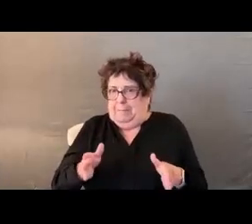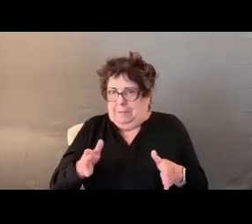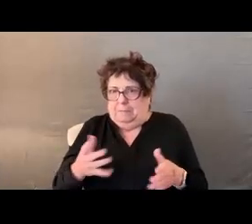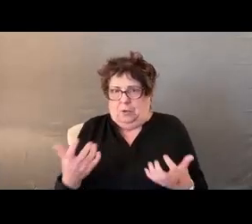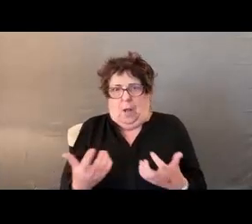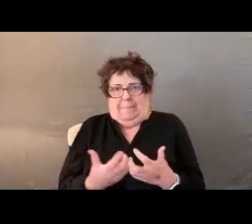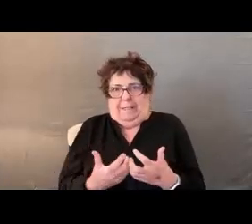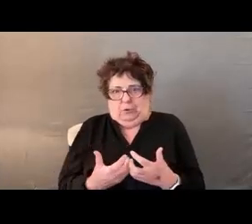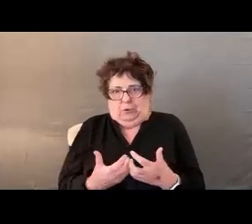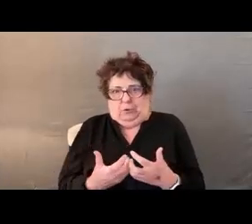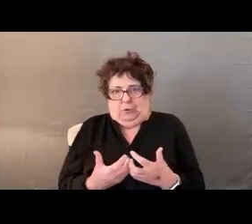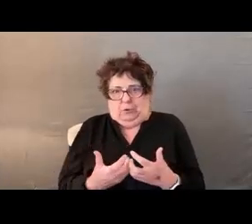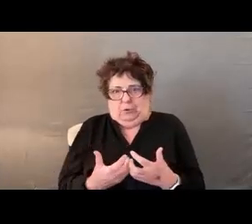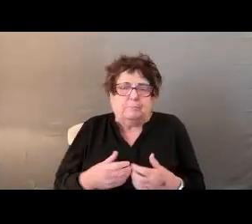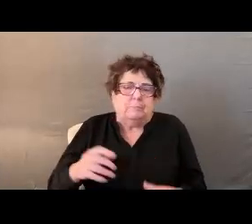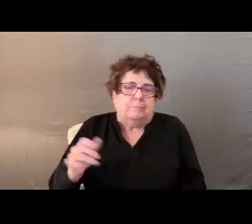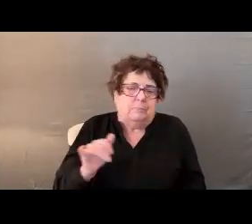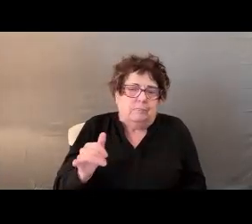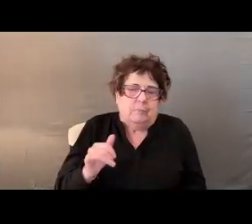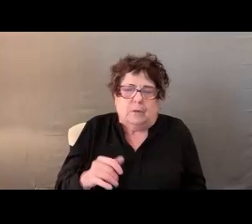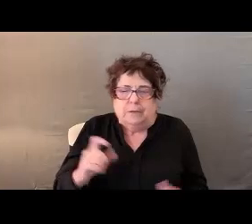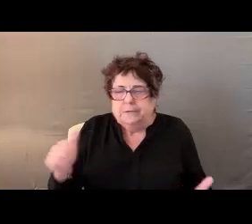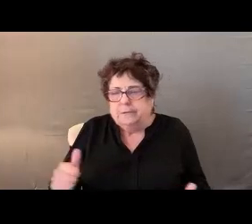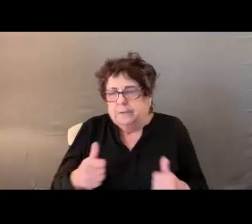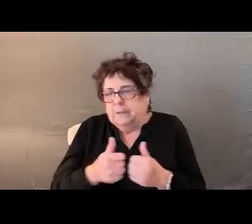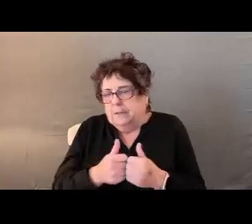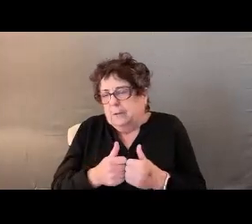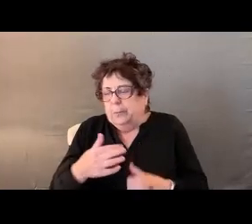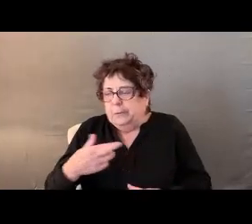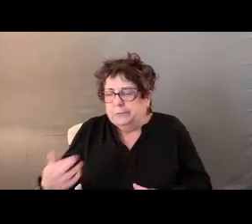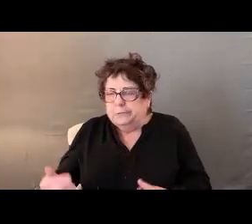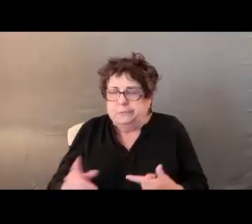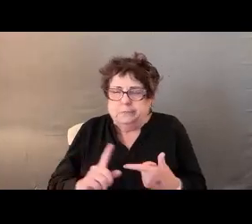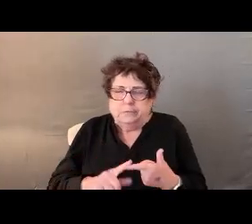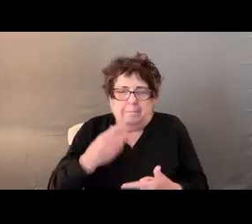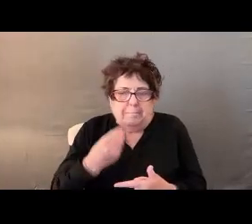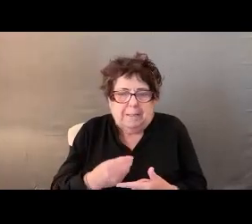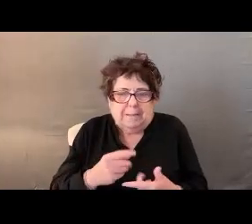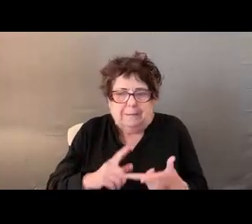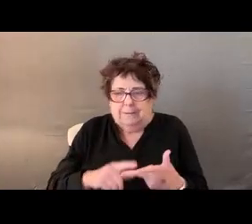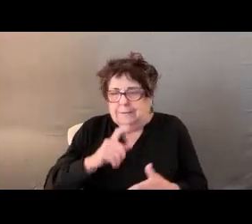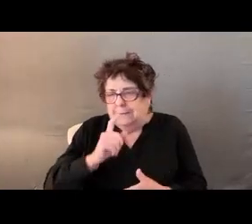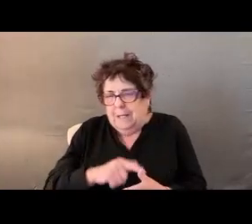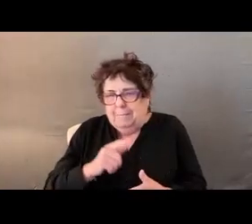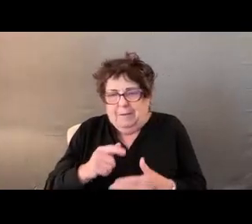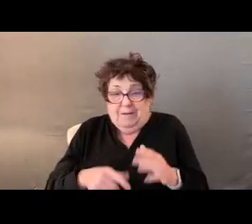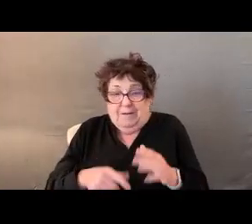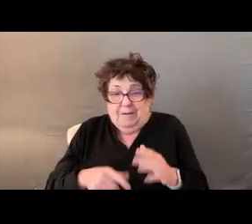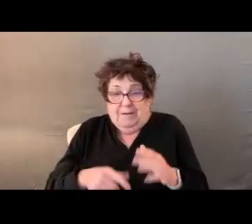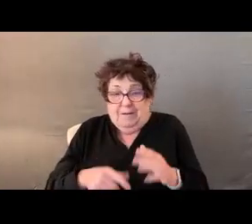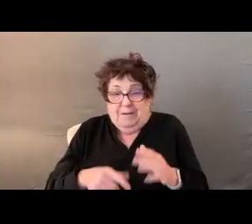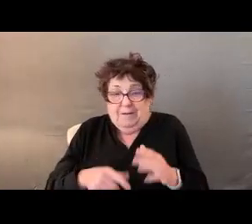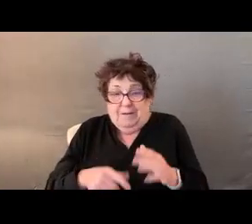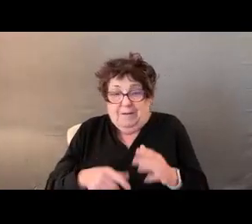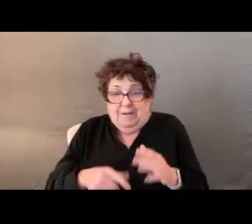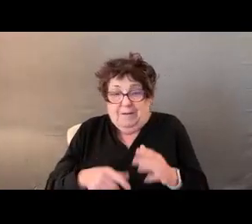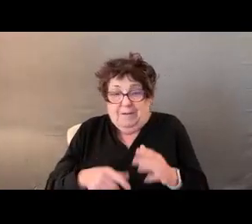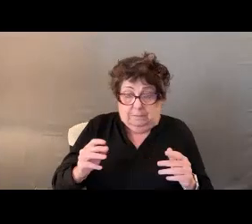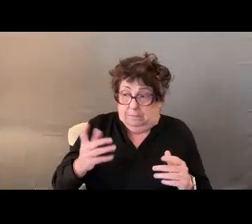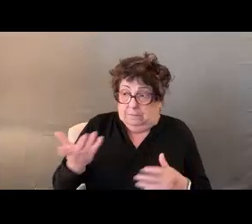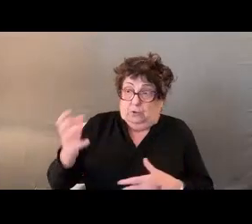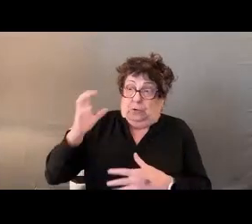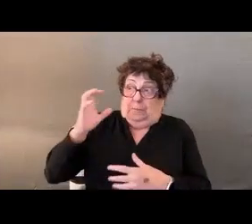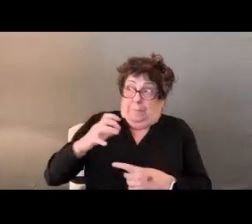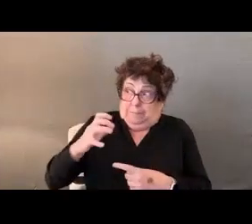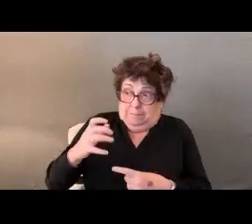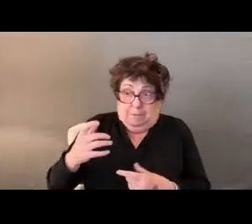of resources, money, time, finding champions that will help to break down some of the walls of